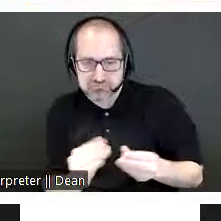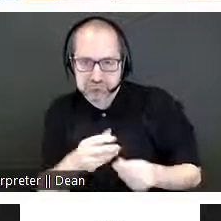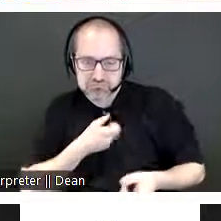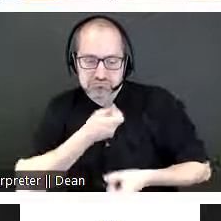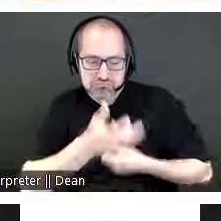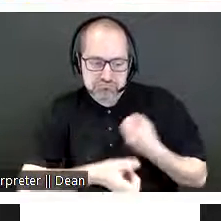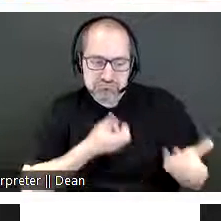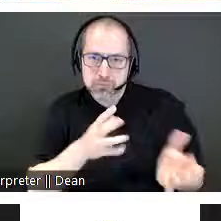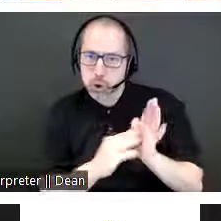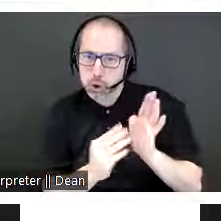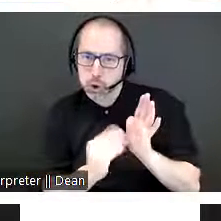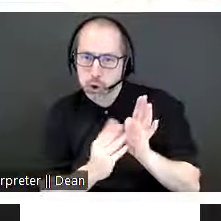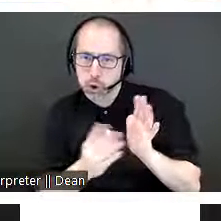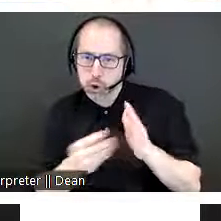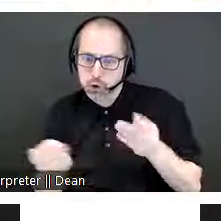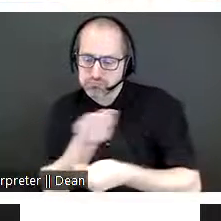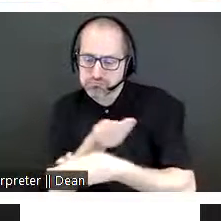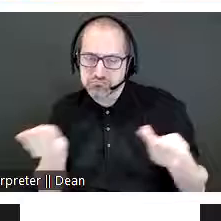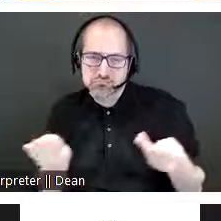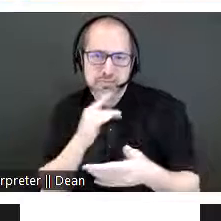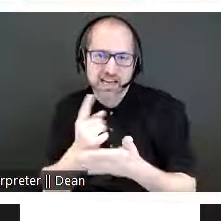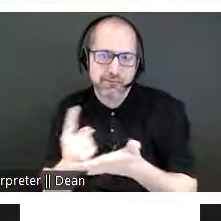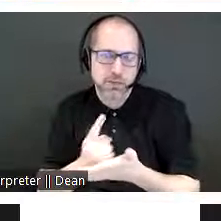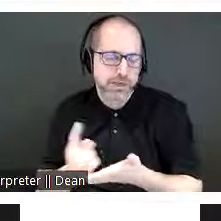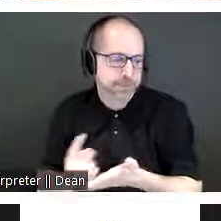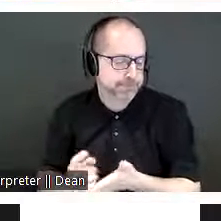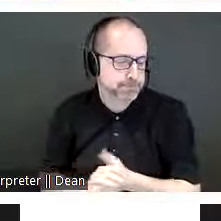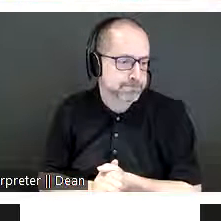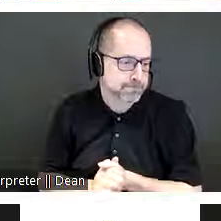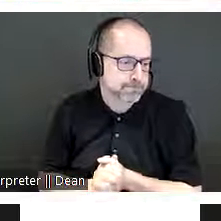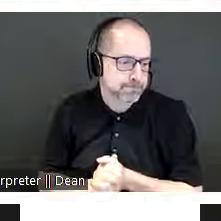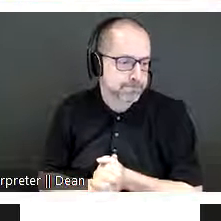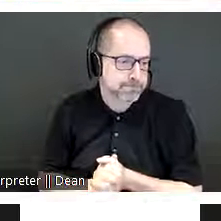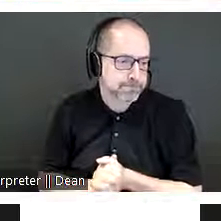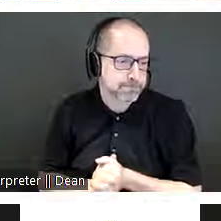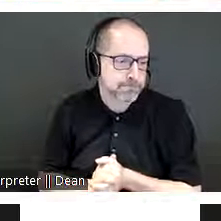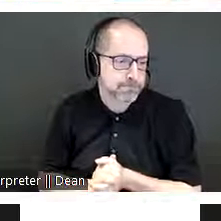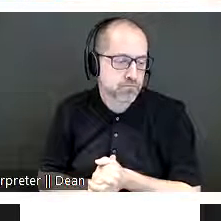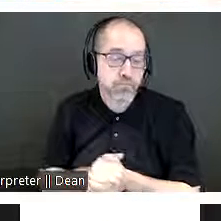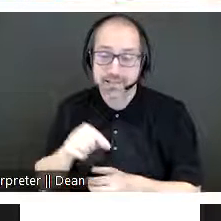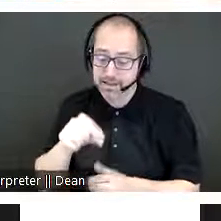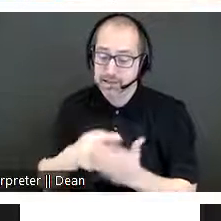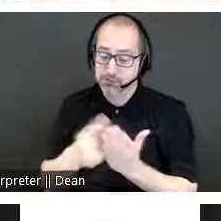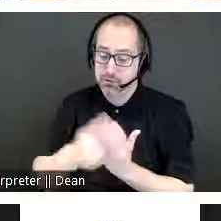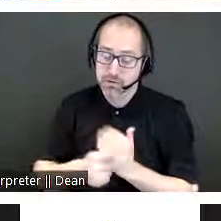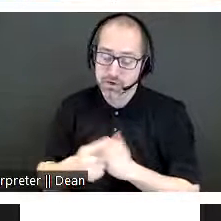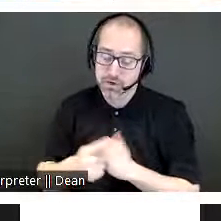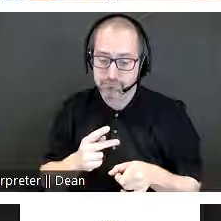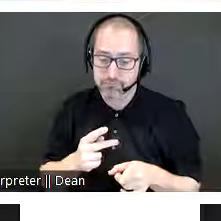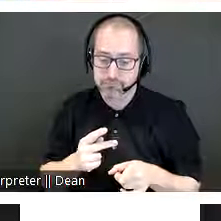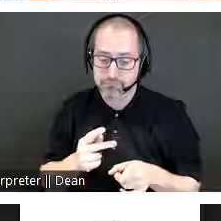their time together each week. The thing that makes this program have a lot of